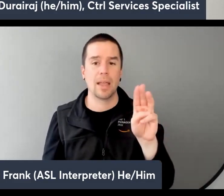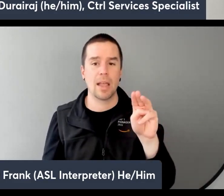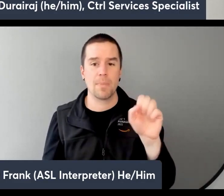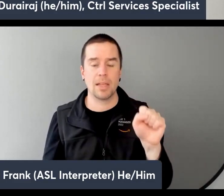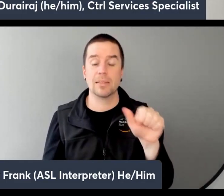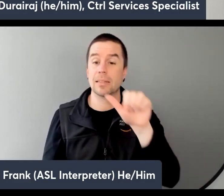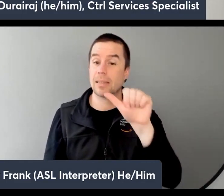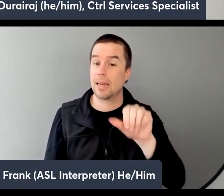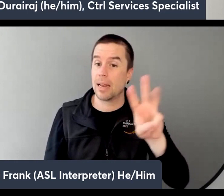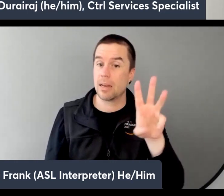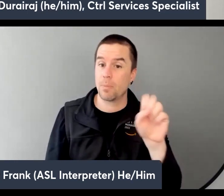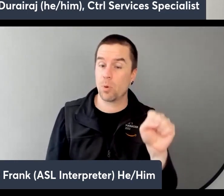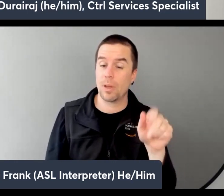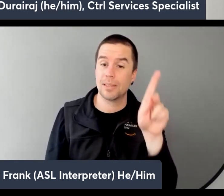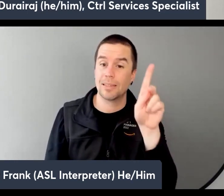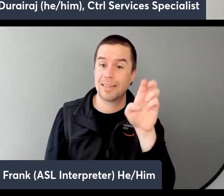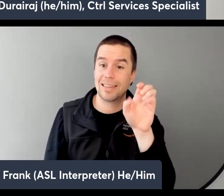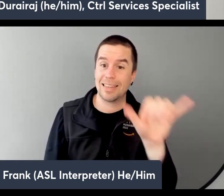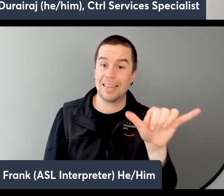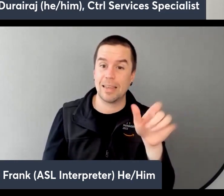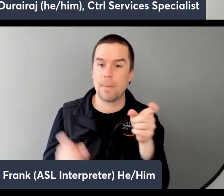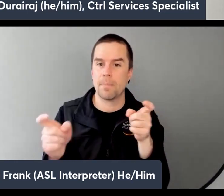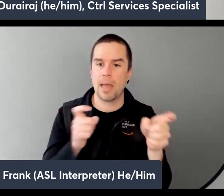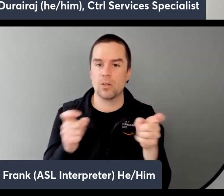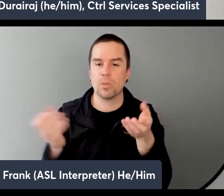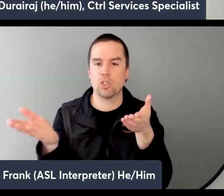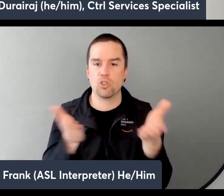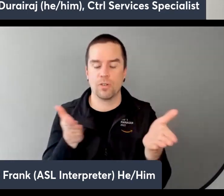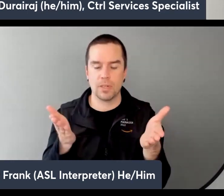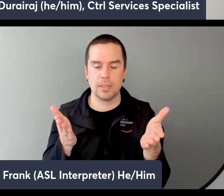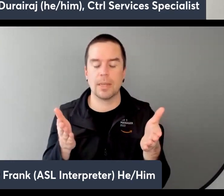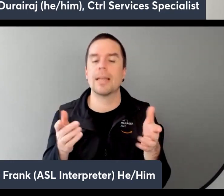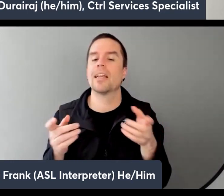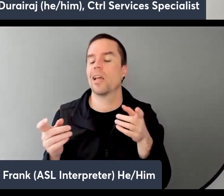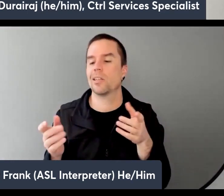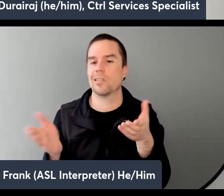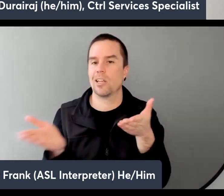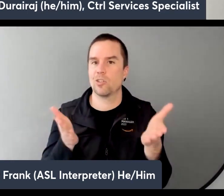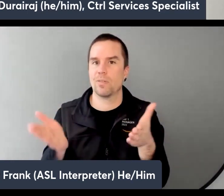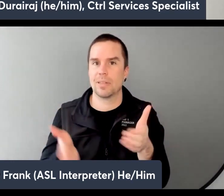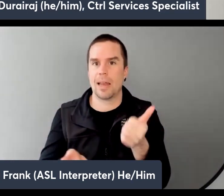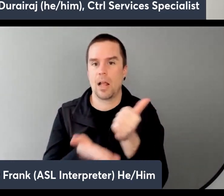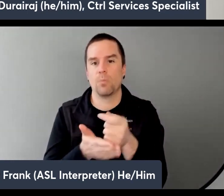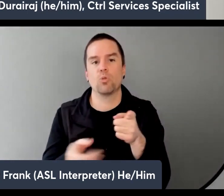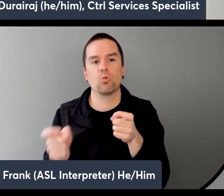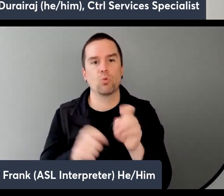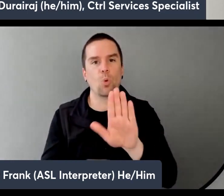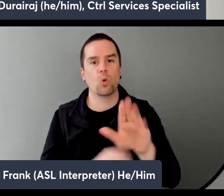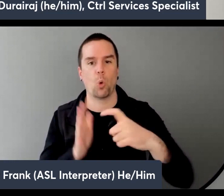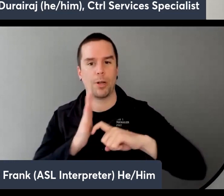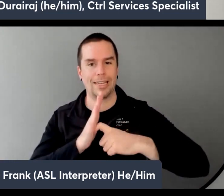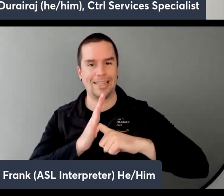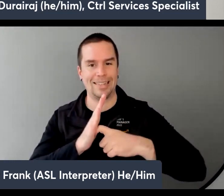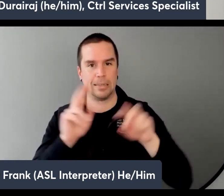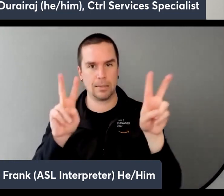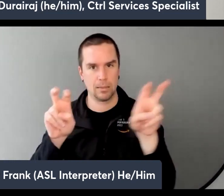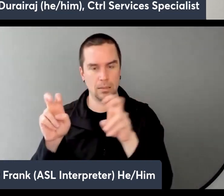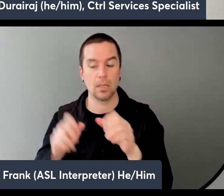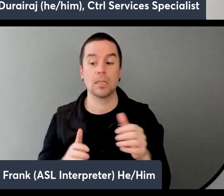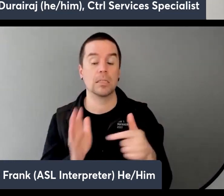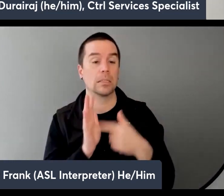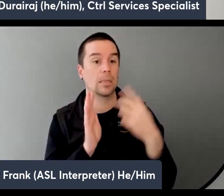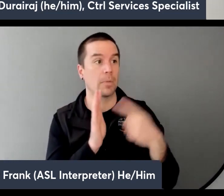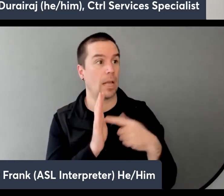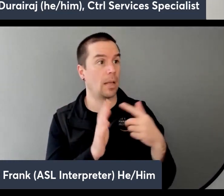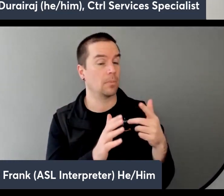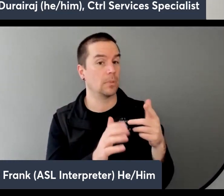service to help you control your keys, or sometimes customers will bring their own keys, so